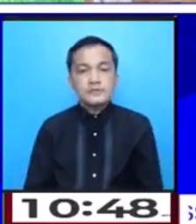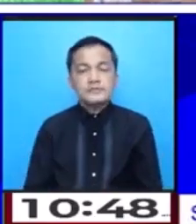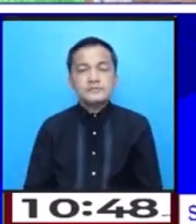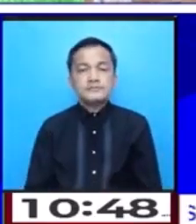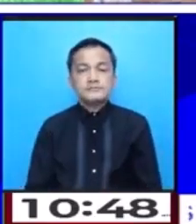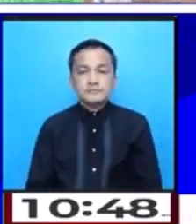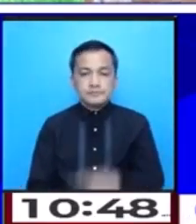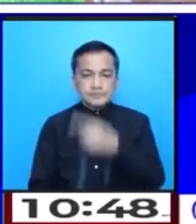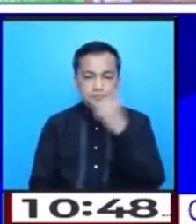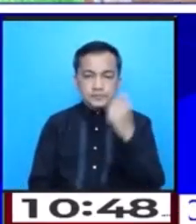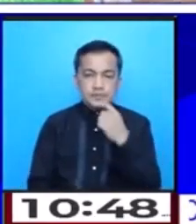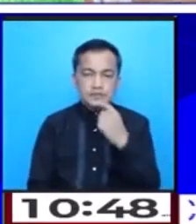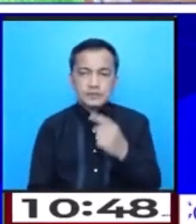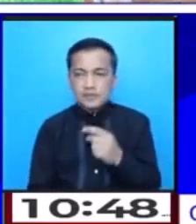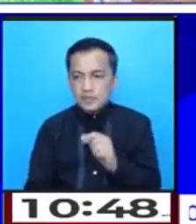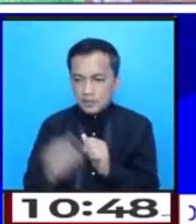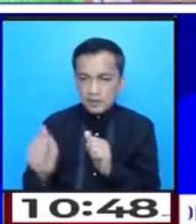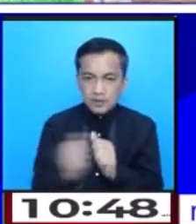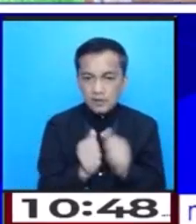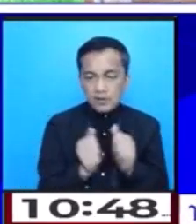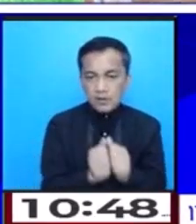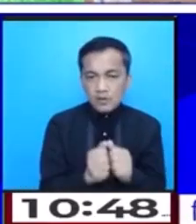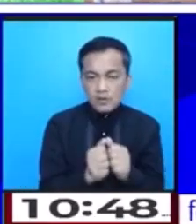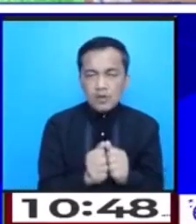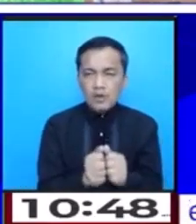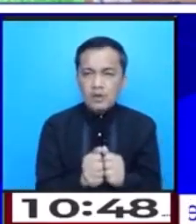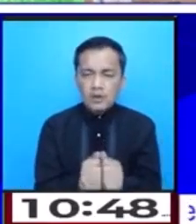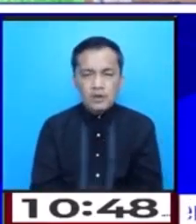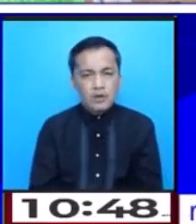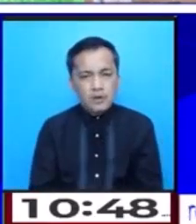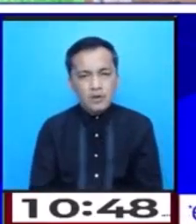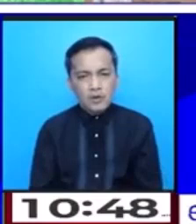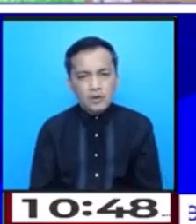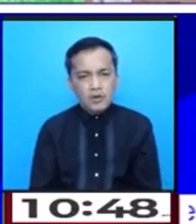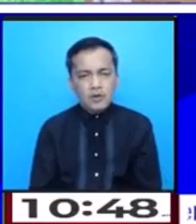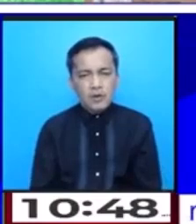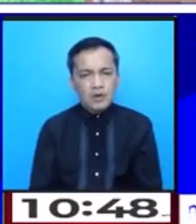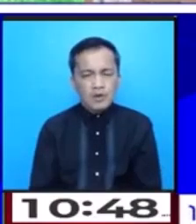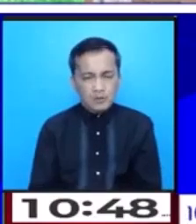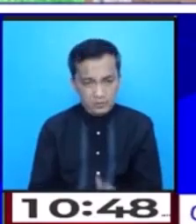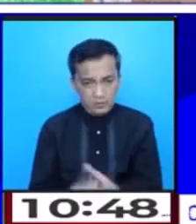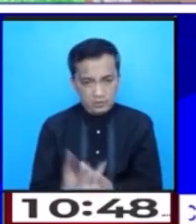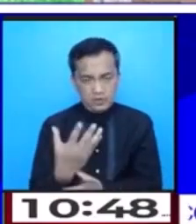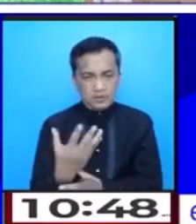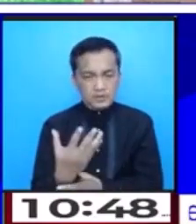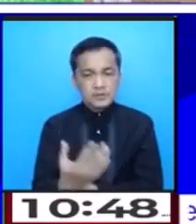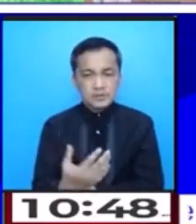associated with growth of, you know, with this